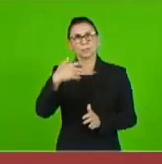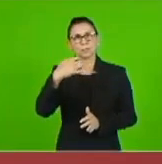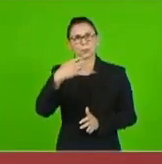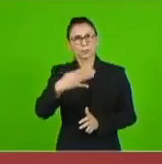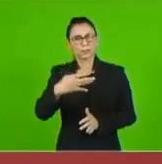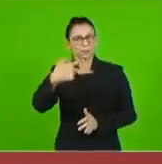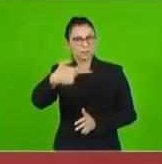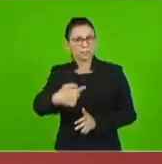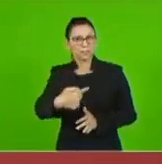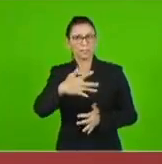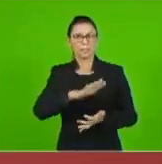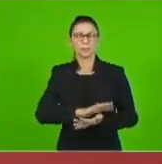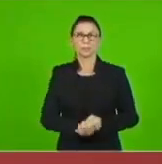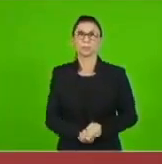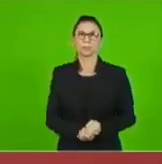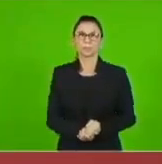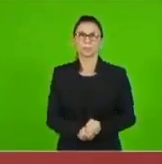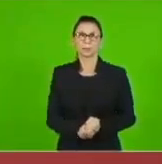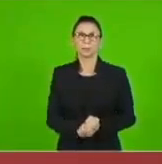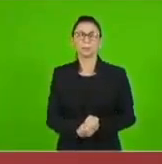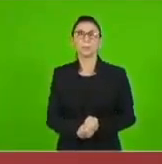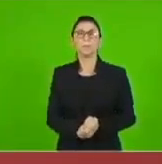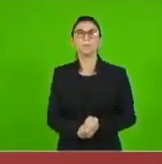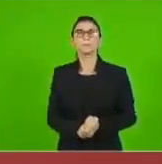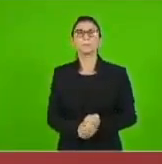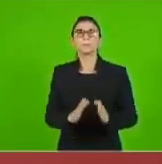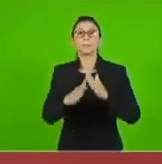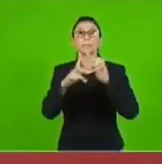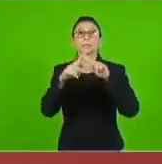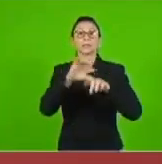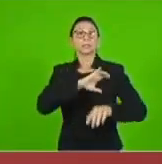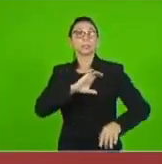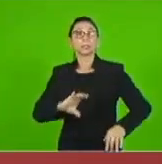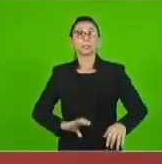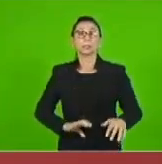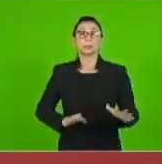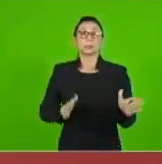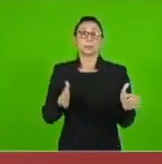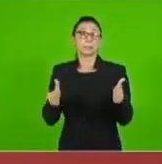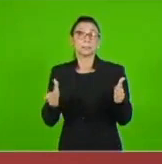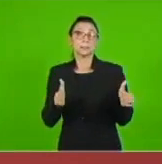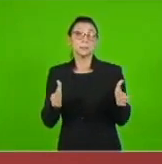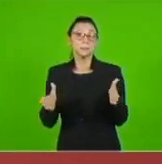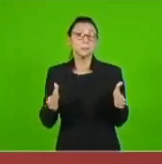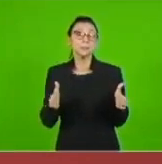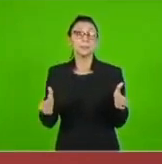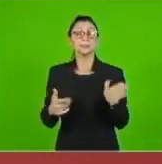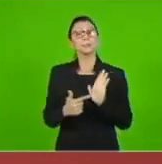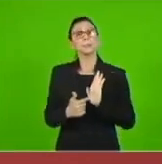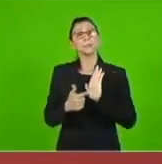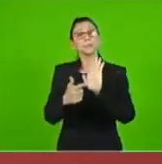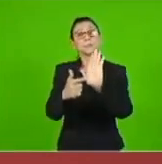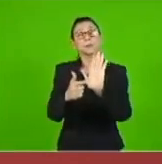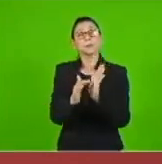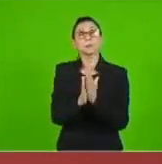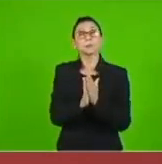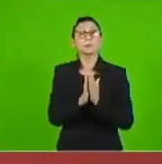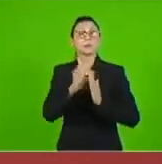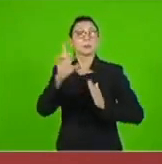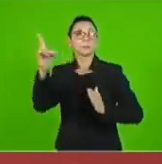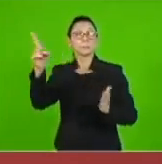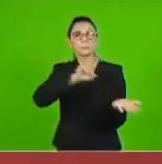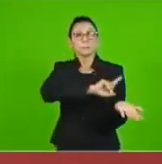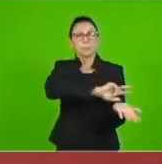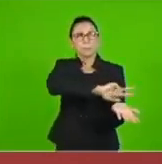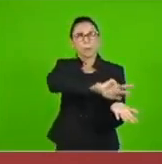45 to 47. The prophetic predictions for this time are registered in the